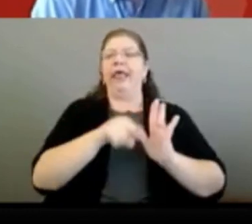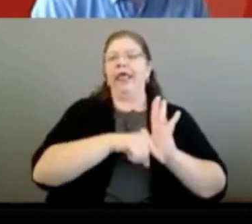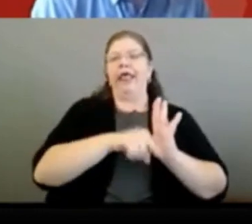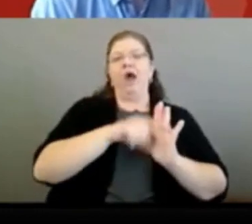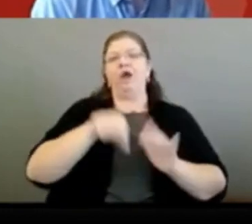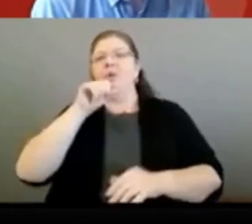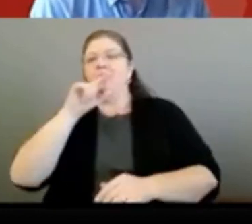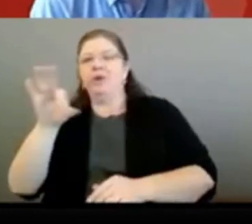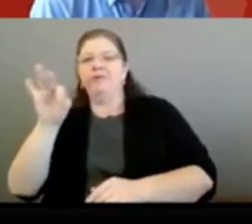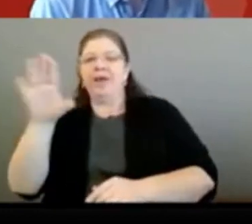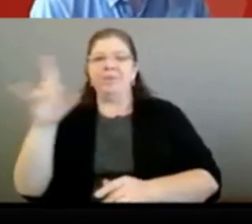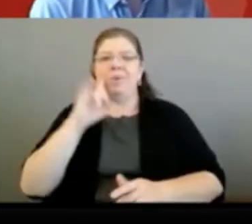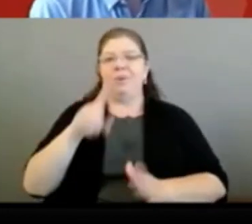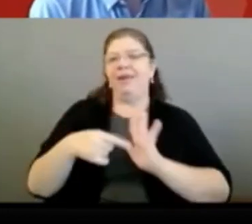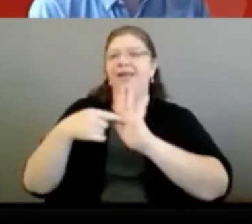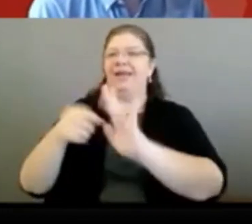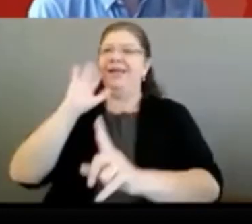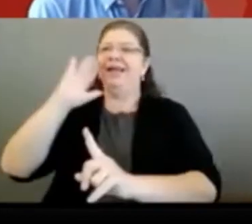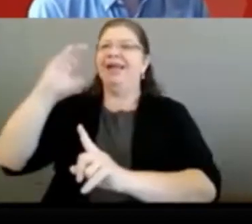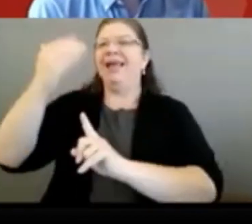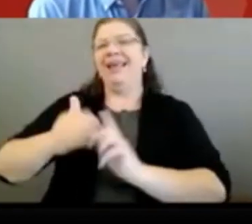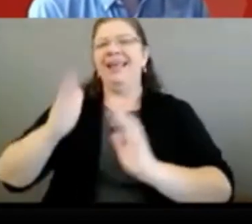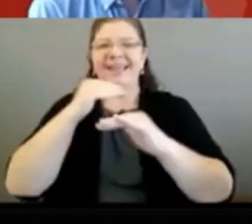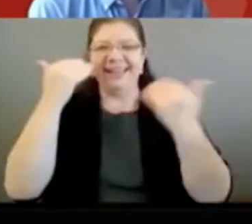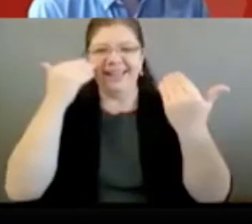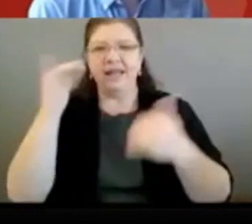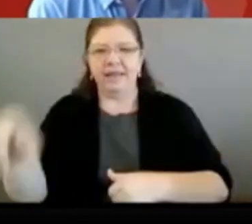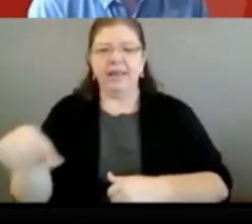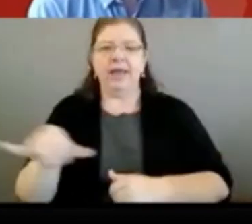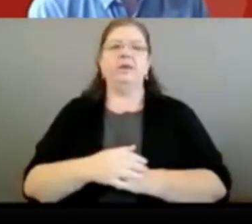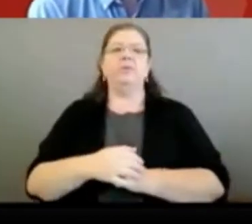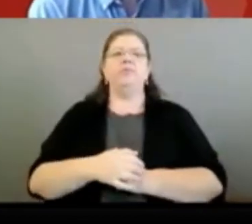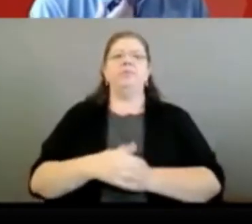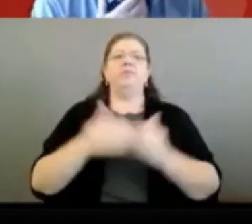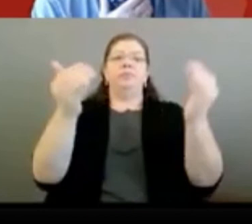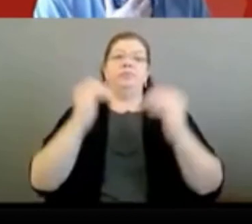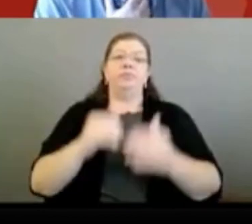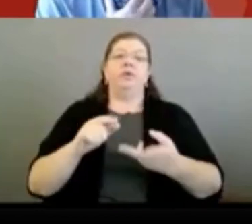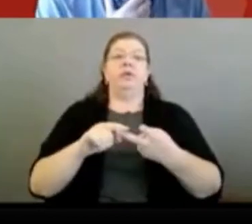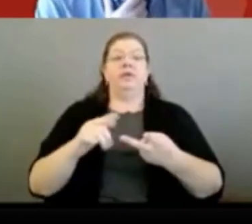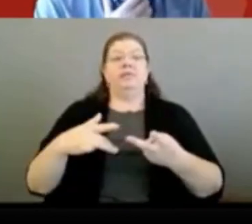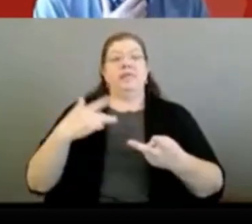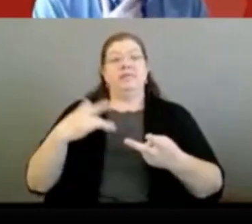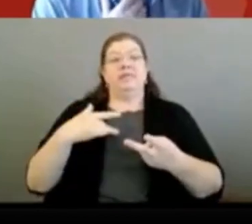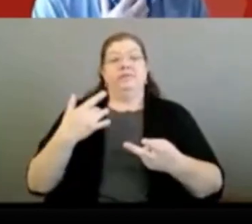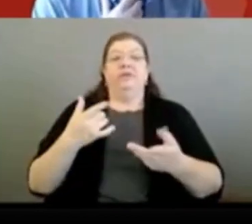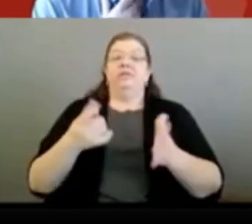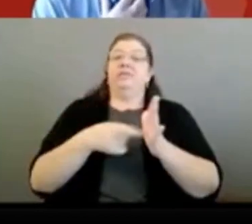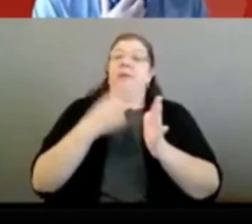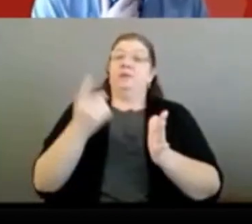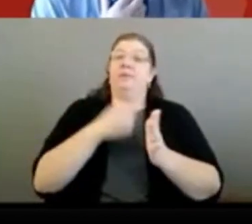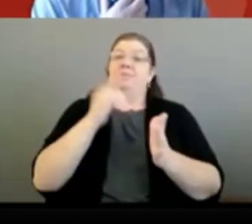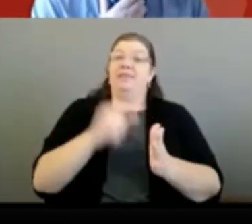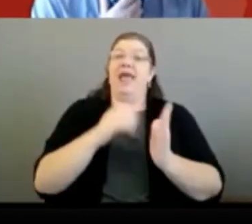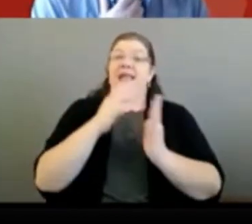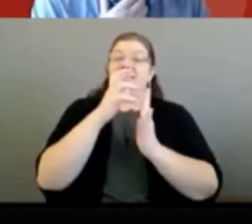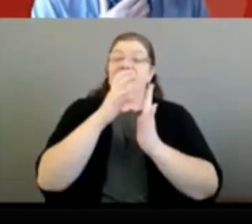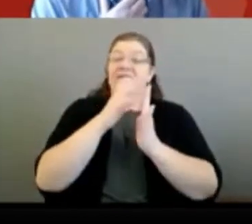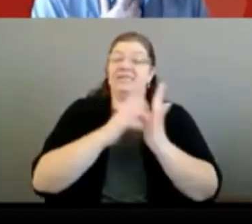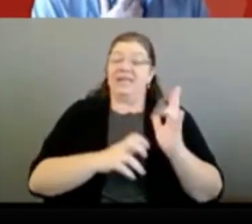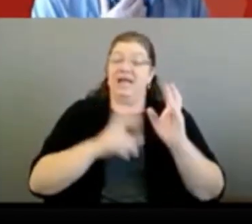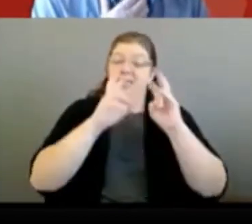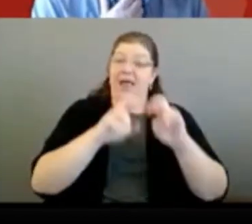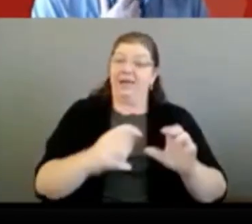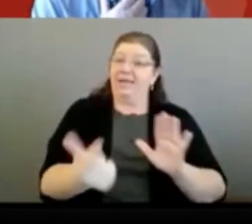Facebook. Terms of use, in some cases, text mining is simply illegal. In the cases of web scraping, some web